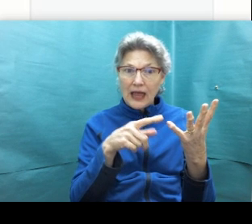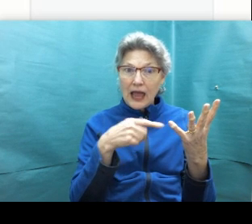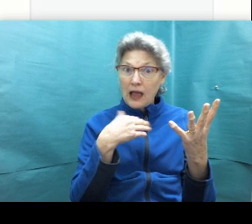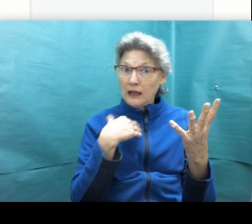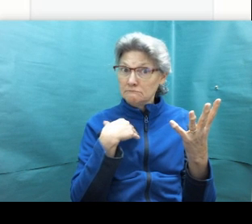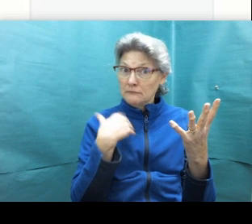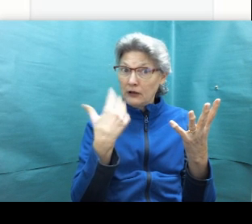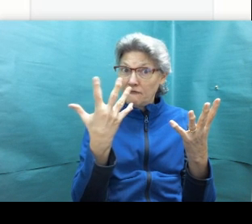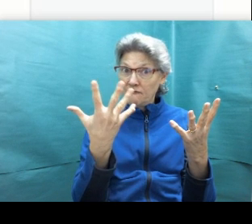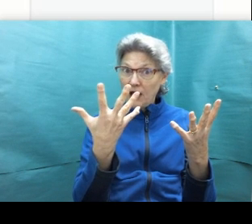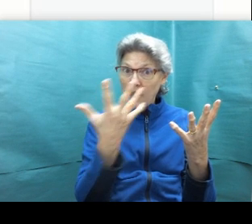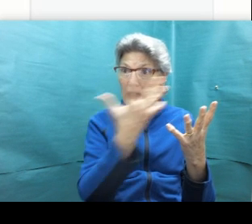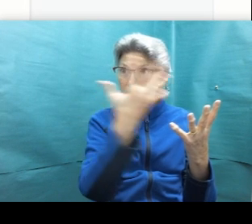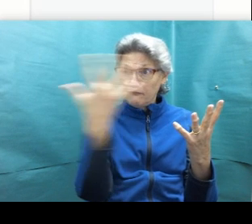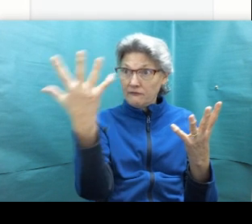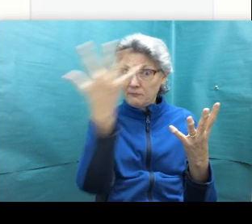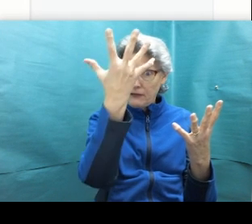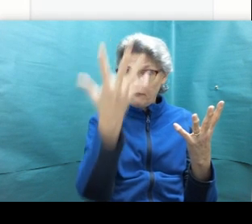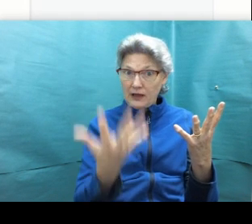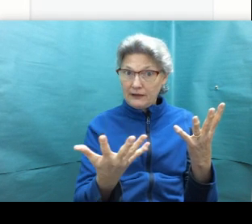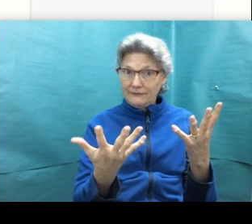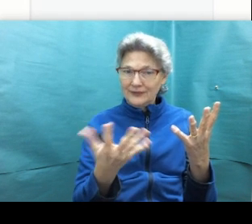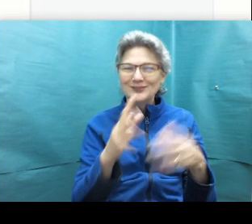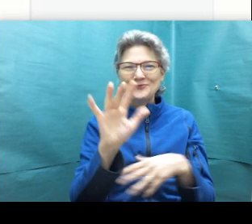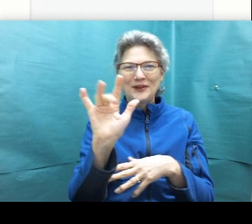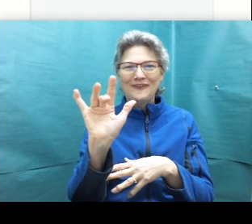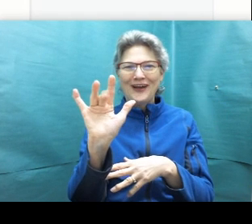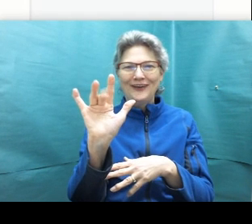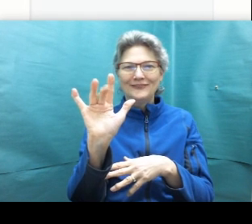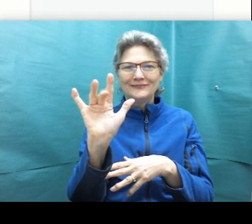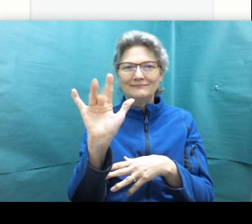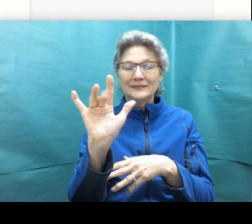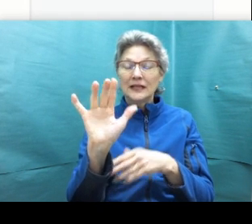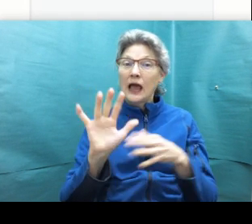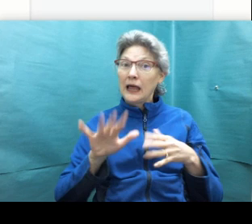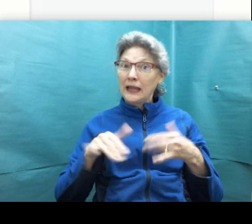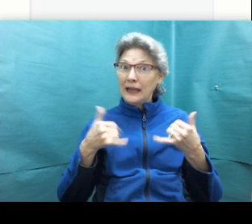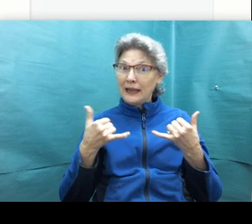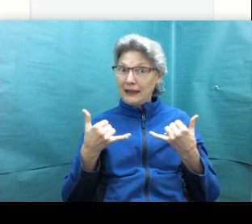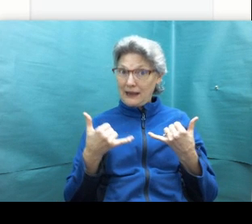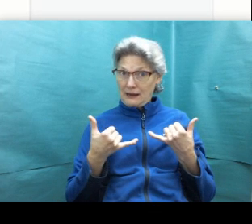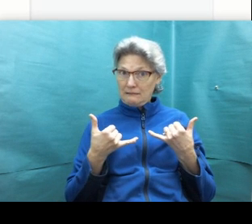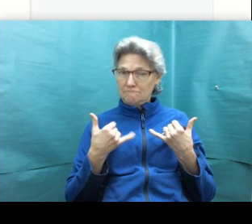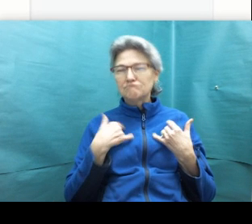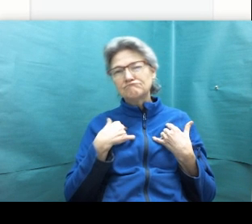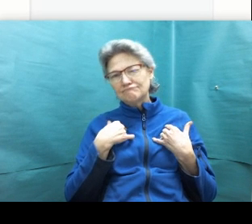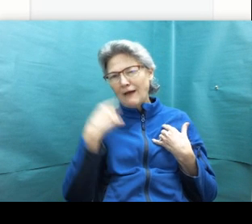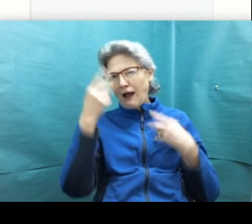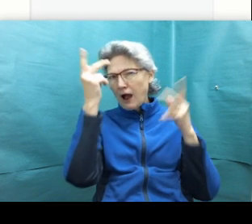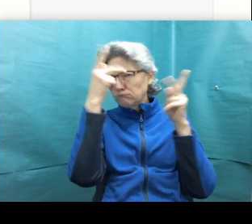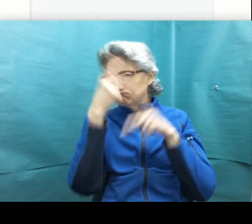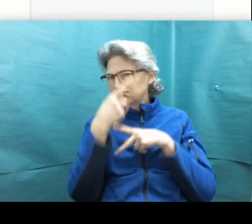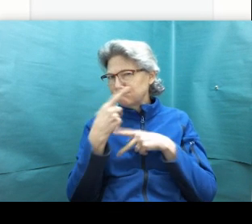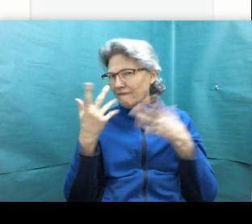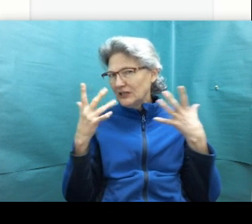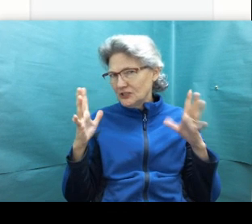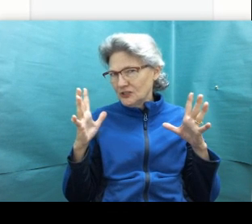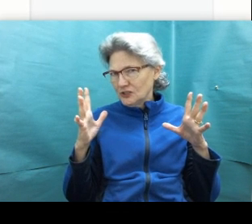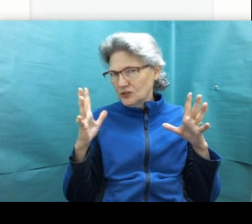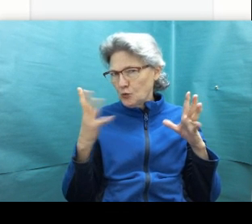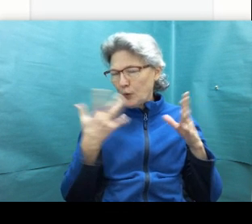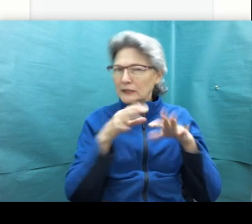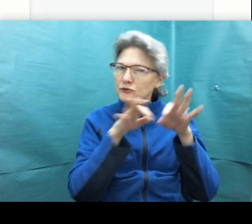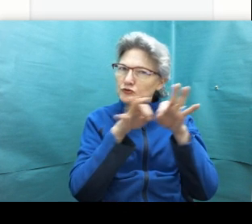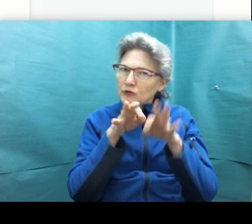here is a 5 by 5, which is 25. So now I've figured out a way to describe